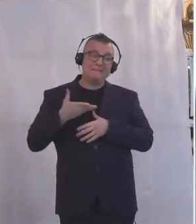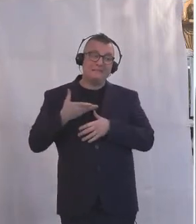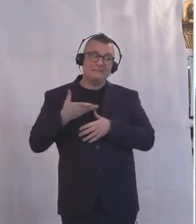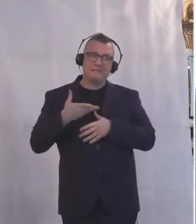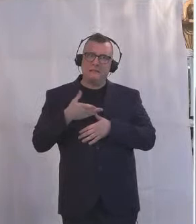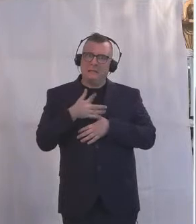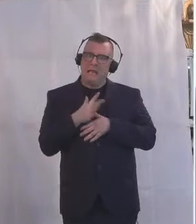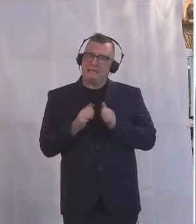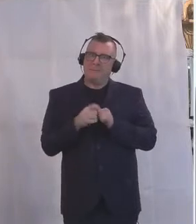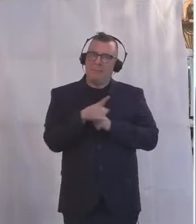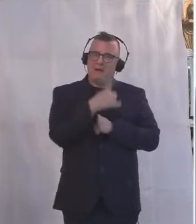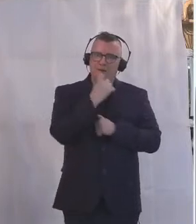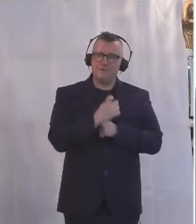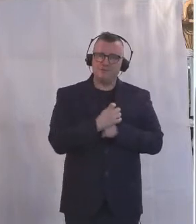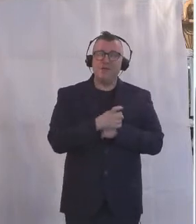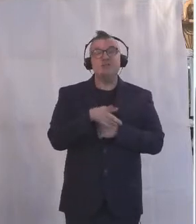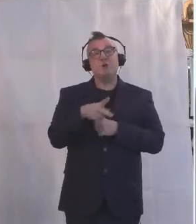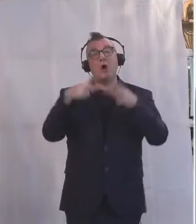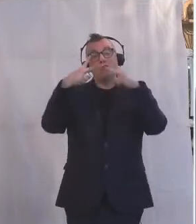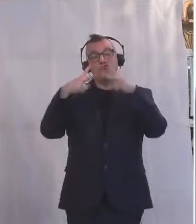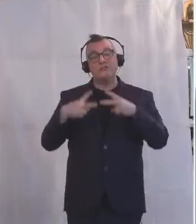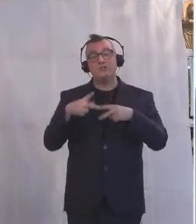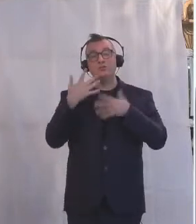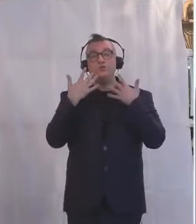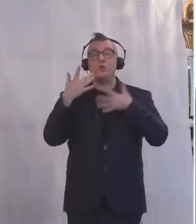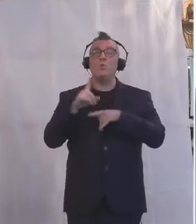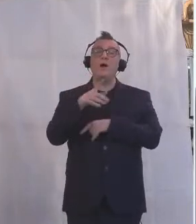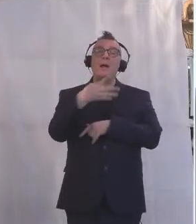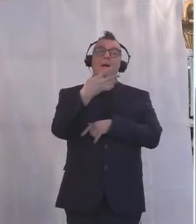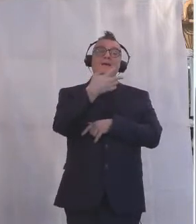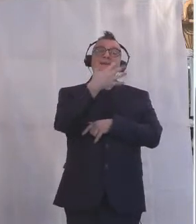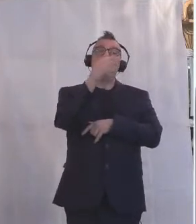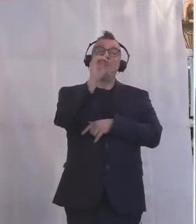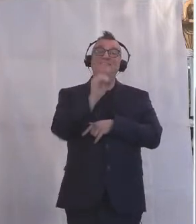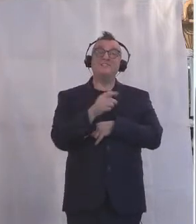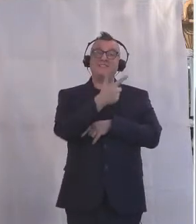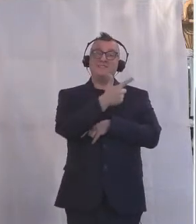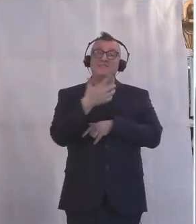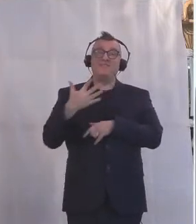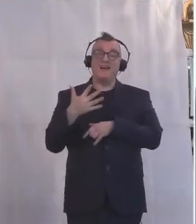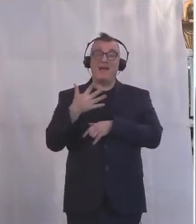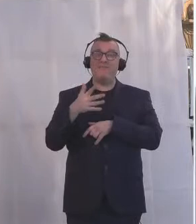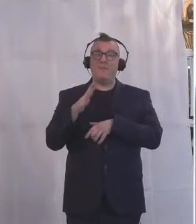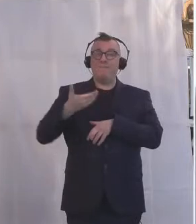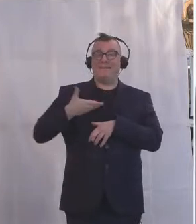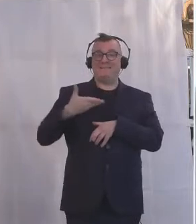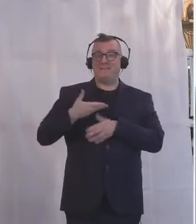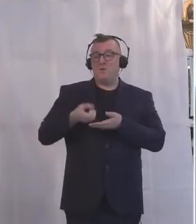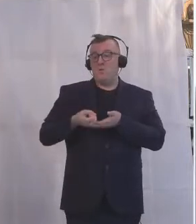research has shown that 75% of businesses in the UK waste on average 14% of their revenue on poor quality